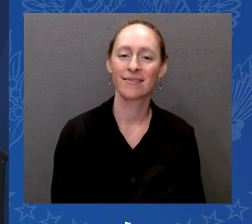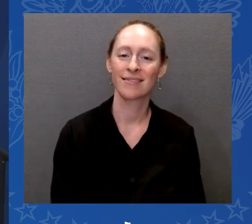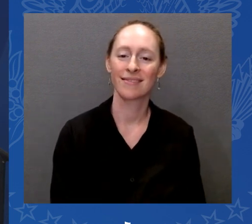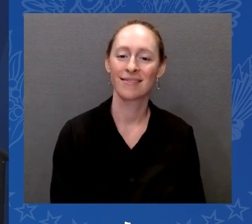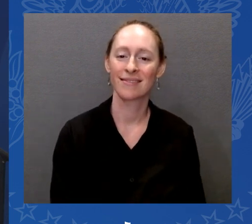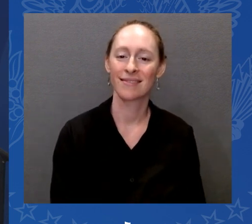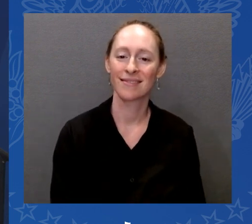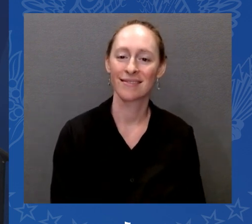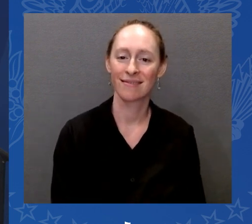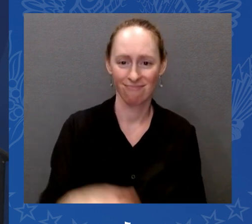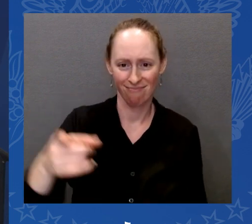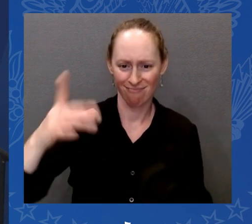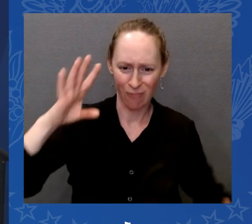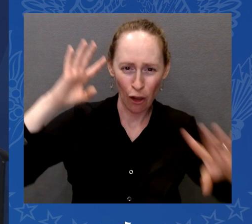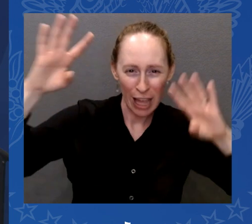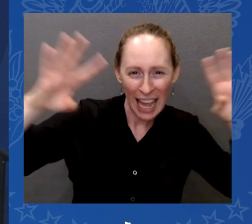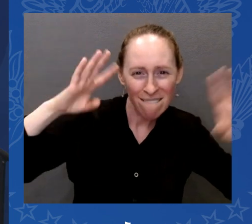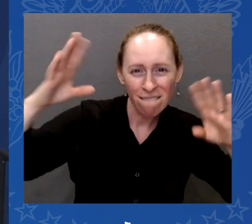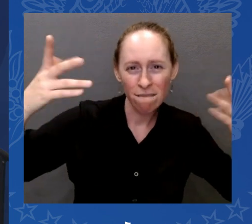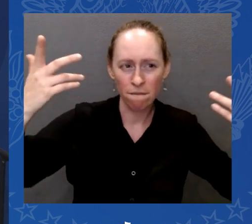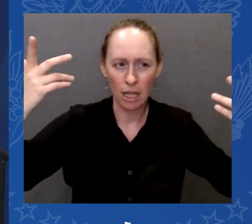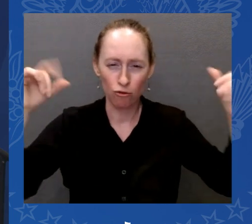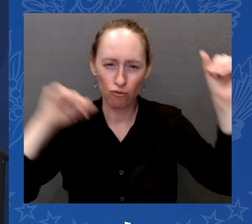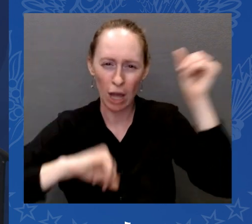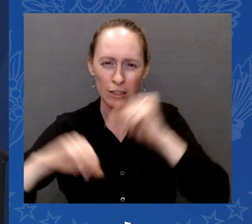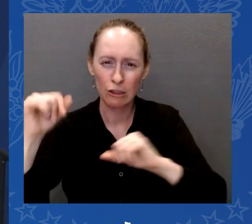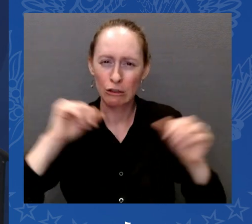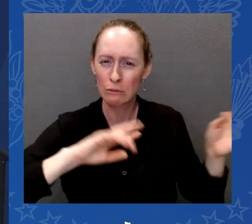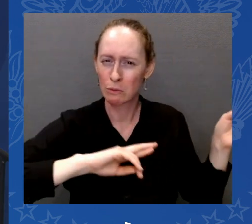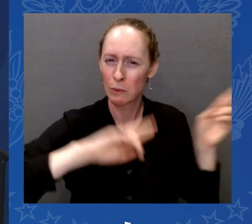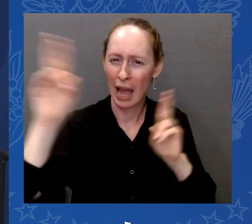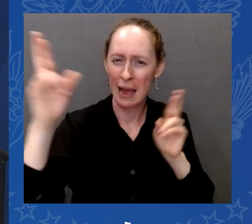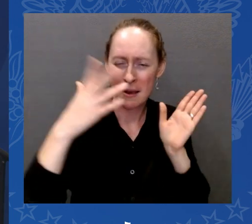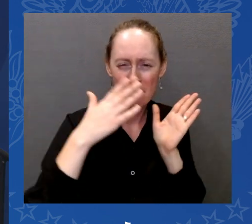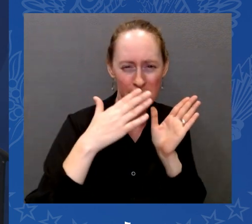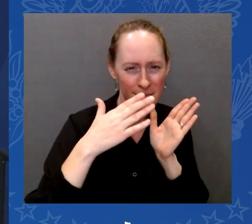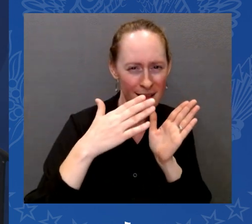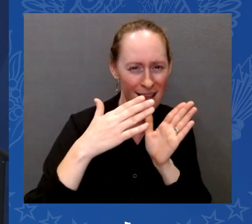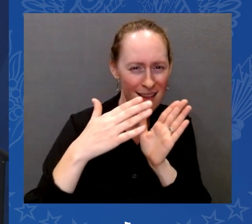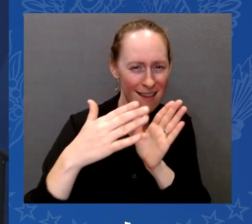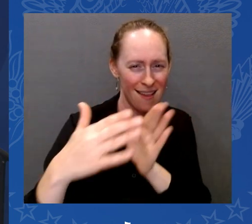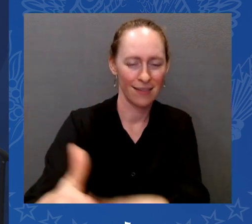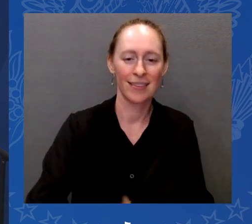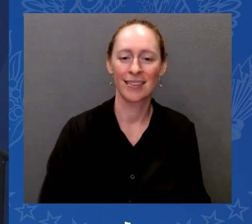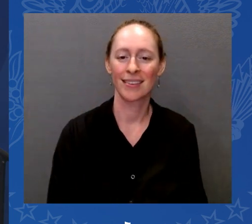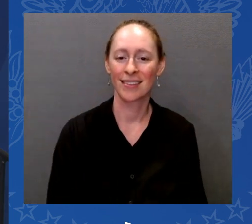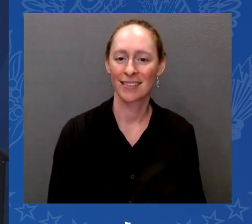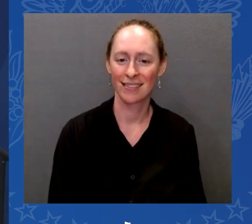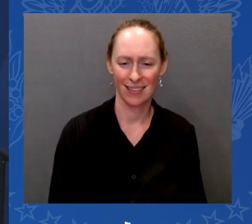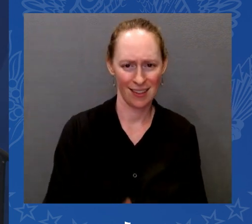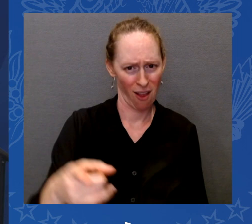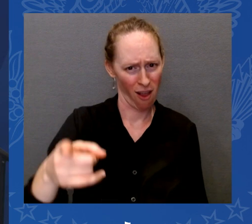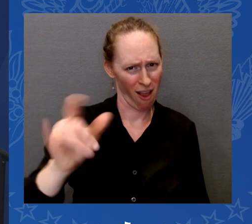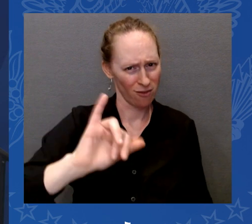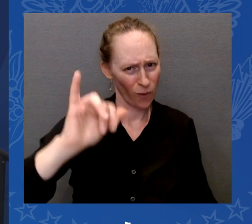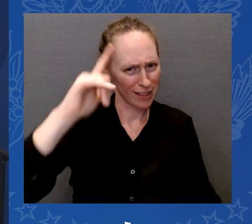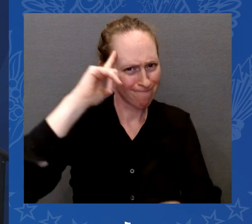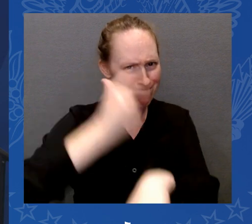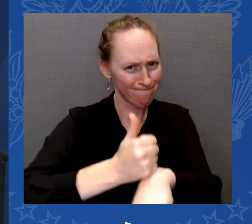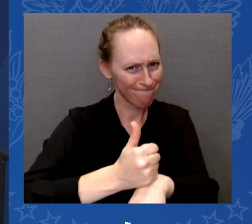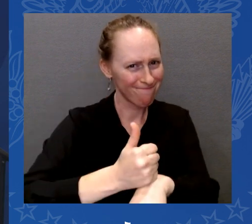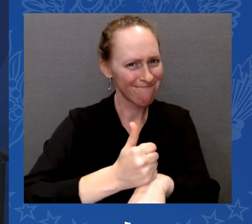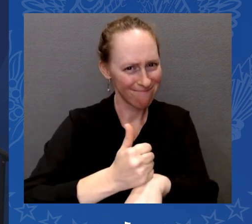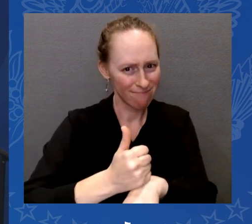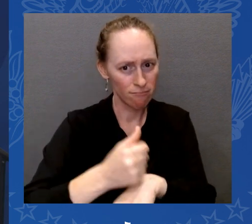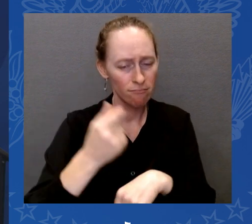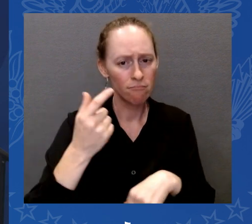strategic, firm, and yet fair. You were instrumental in achieving